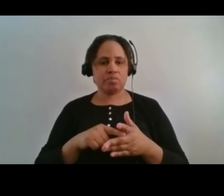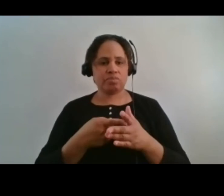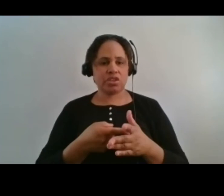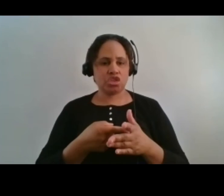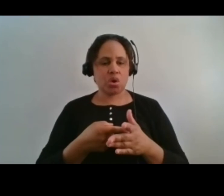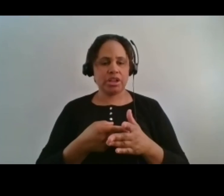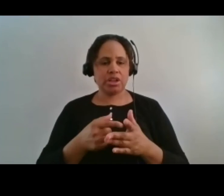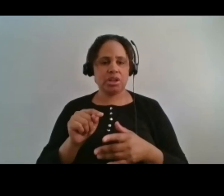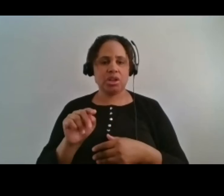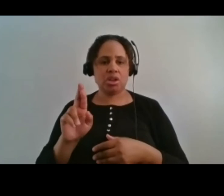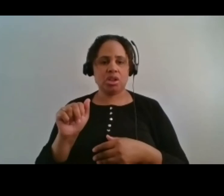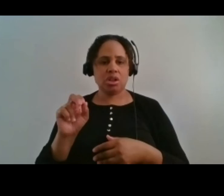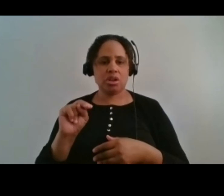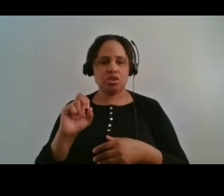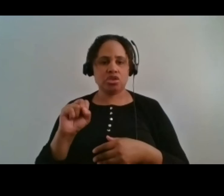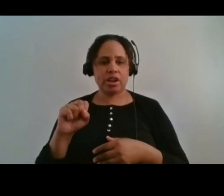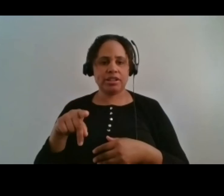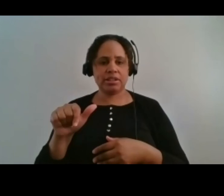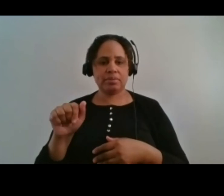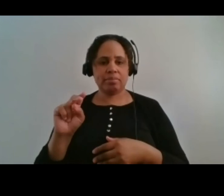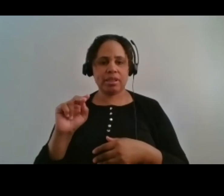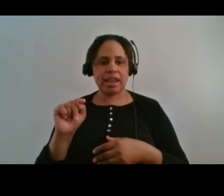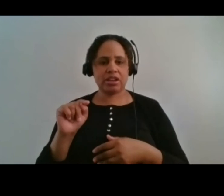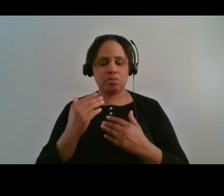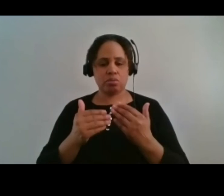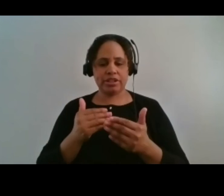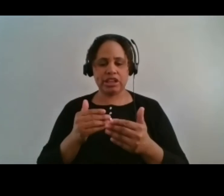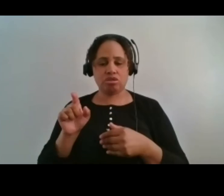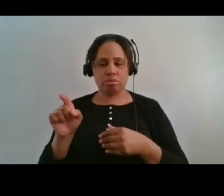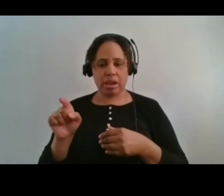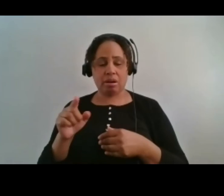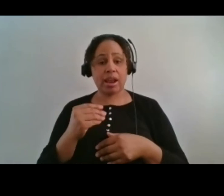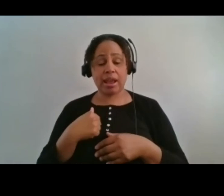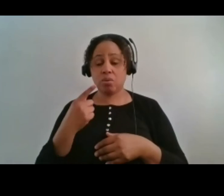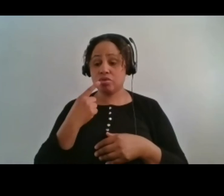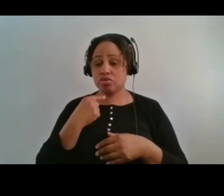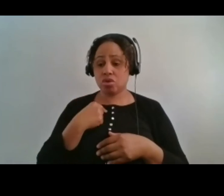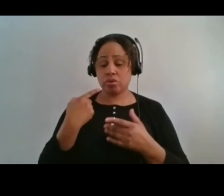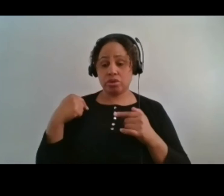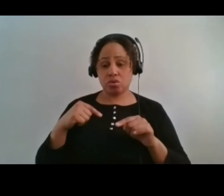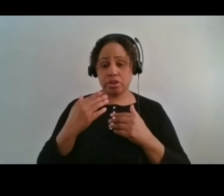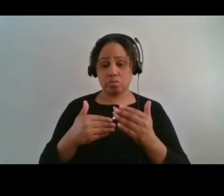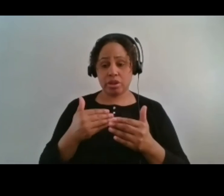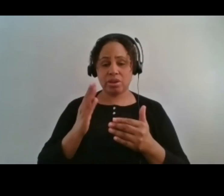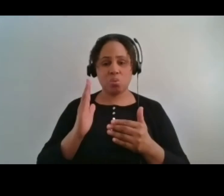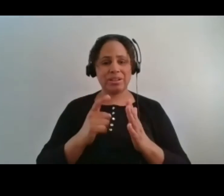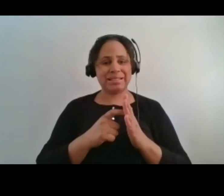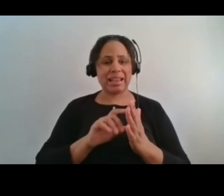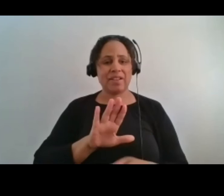transplant procedure there. And I was told during the process that it could take 5 to 7